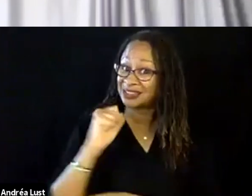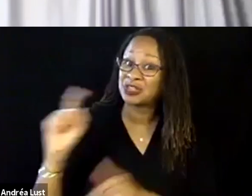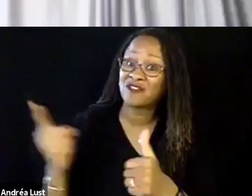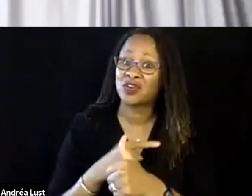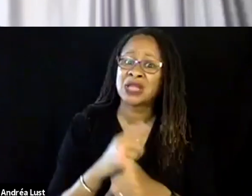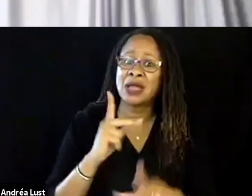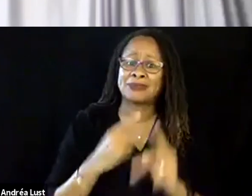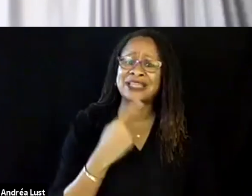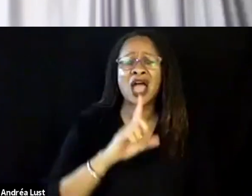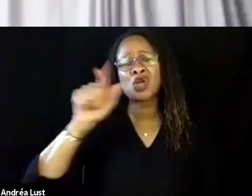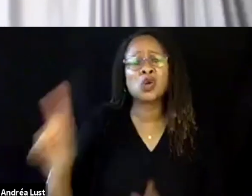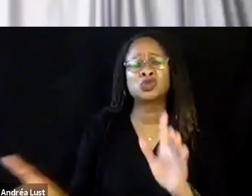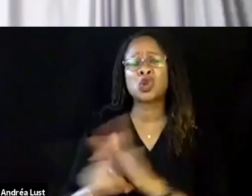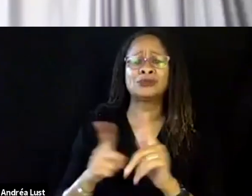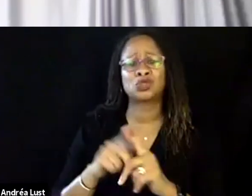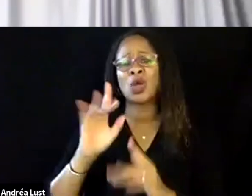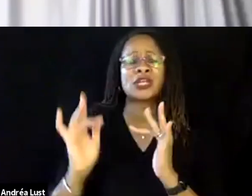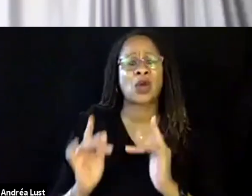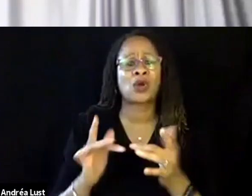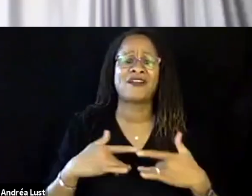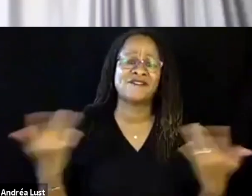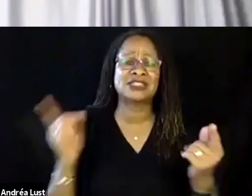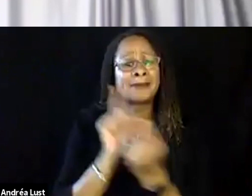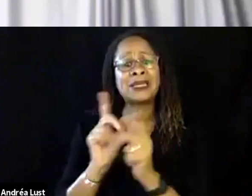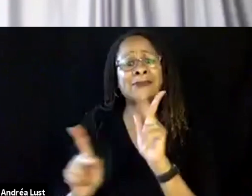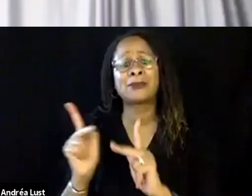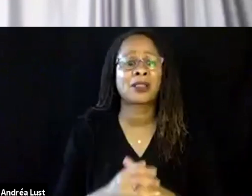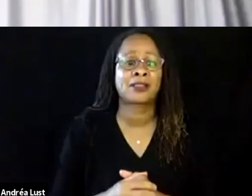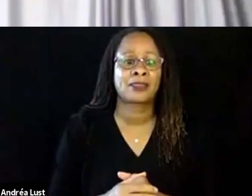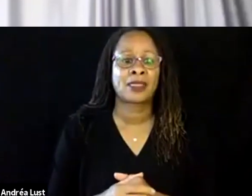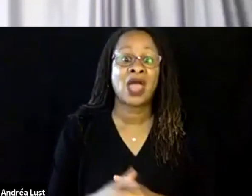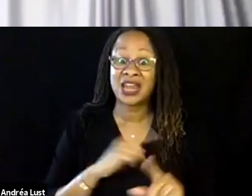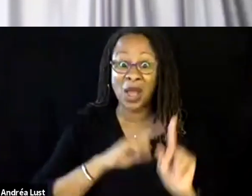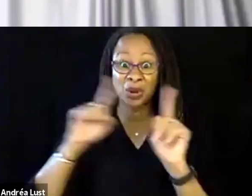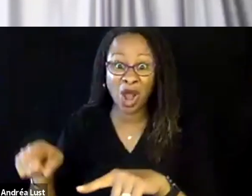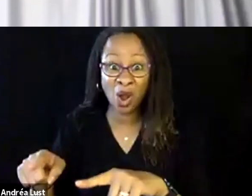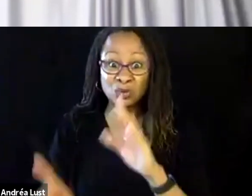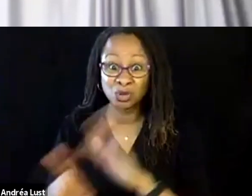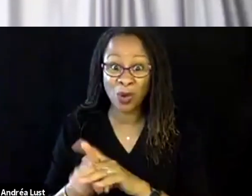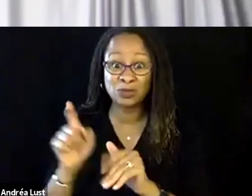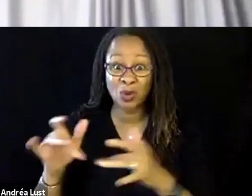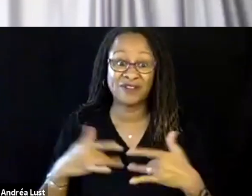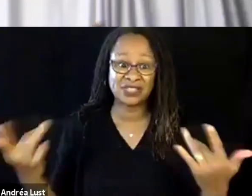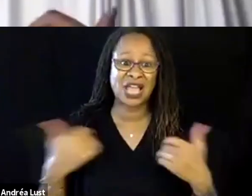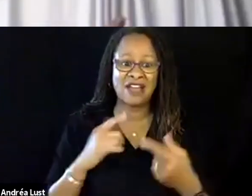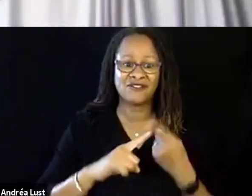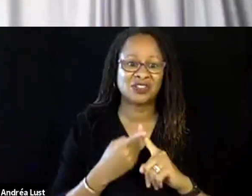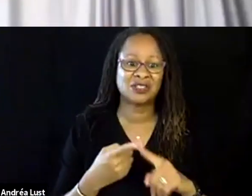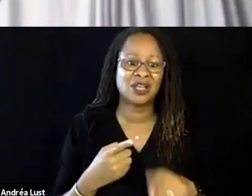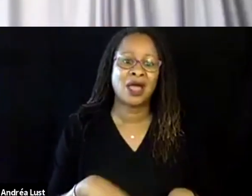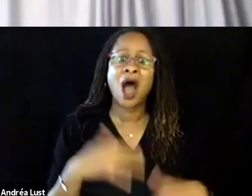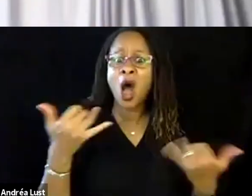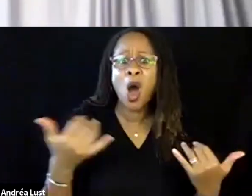tell me, oh, just go show up to networking events and go meet people. And I would go and show up to networking events. I had friends that were like, oh,